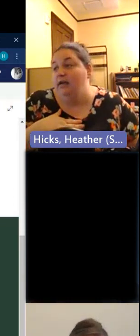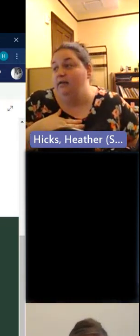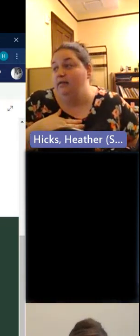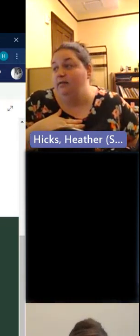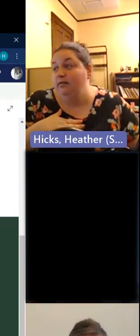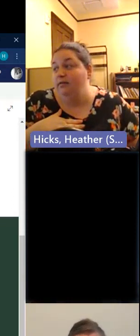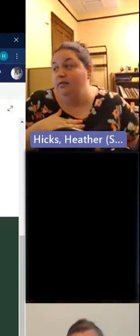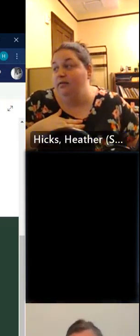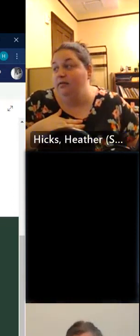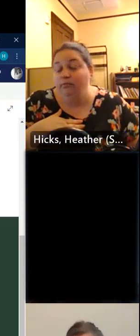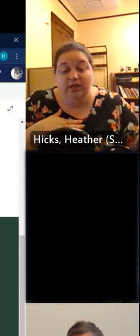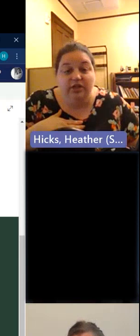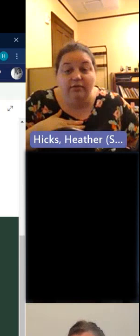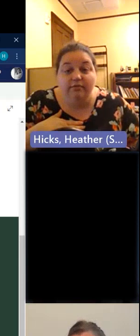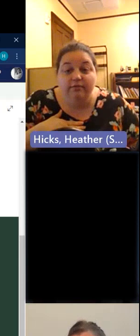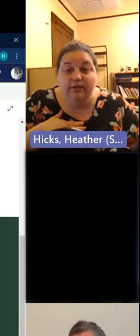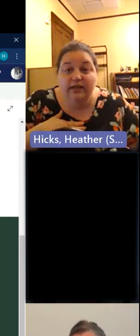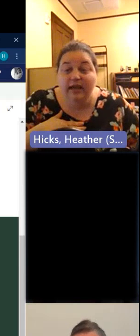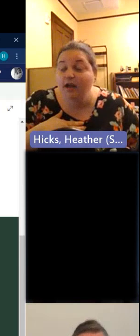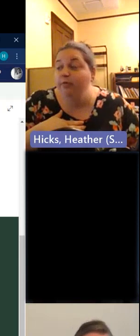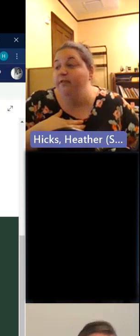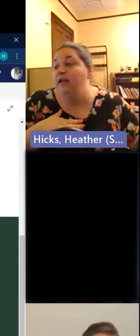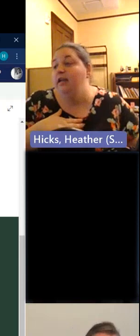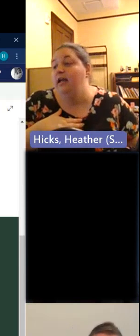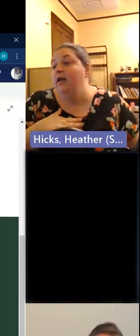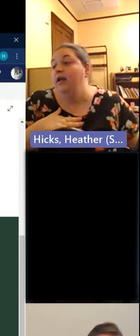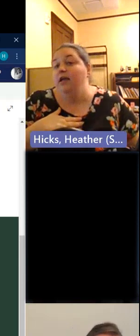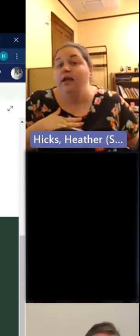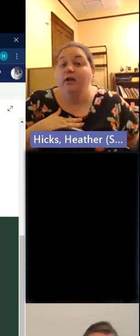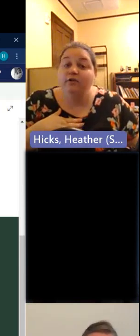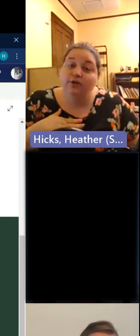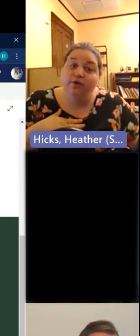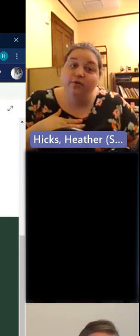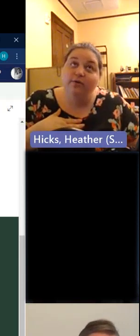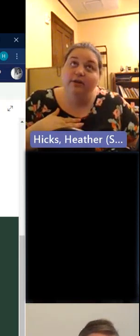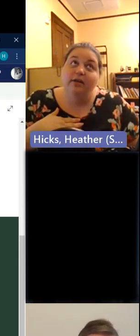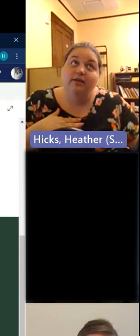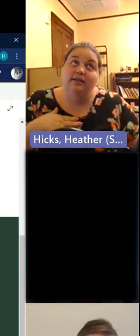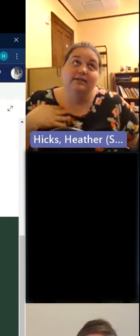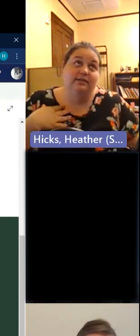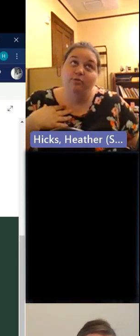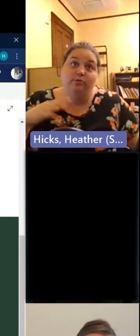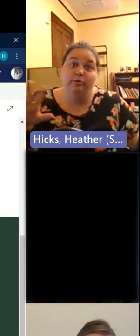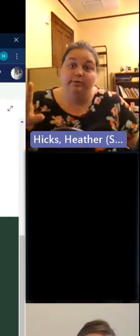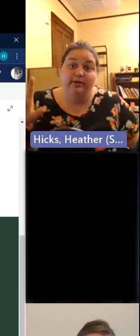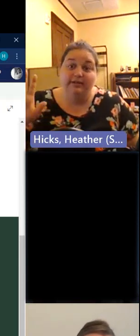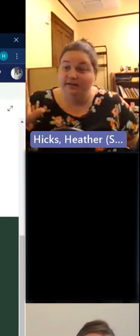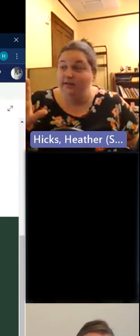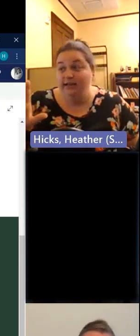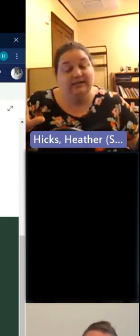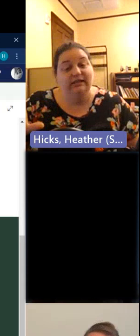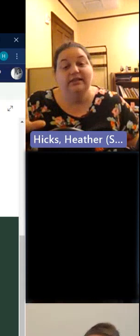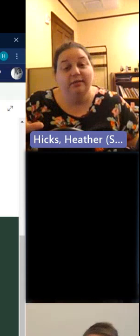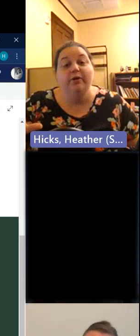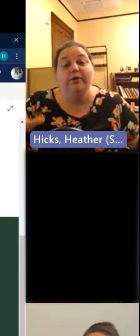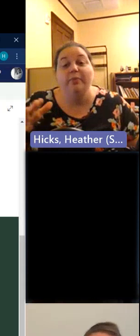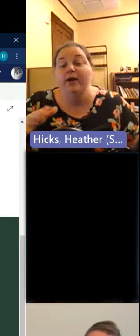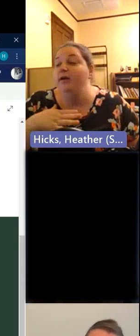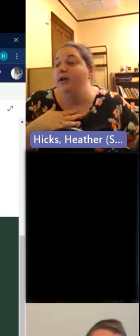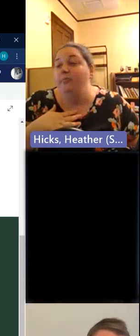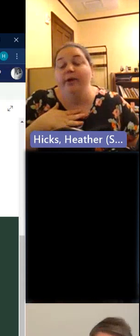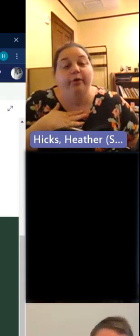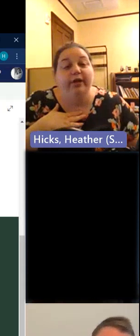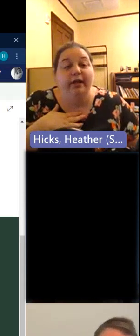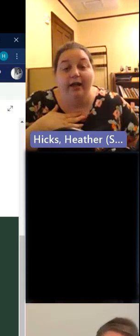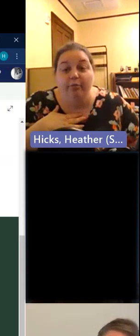they can reach out to get help if they need it. It also, not that this is the most important part, because I think it's the least important